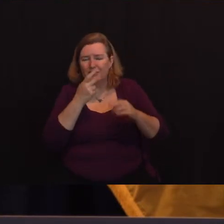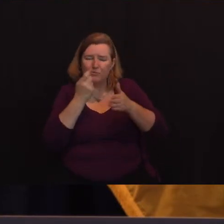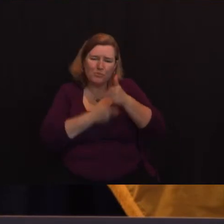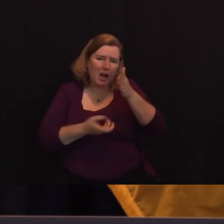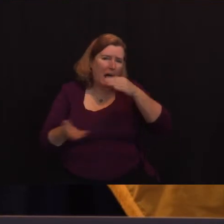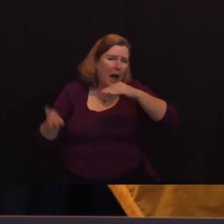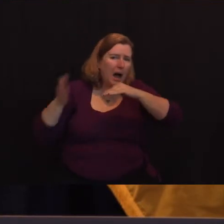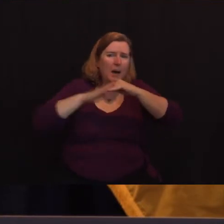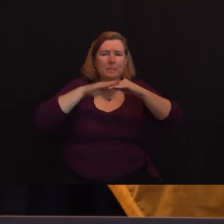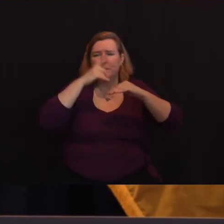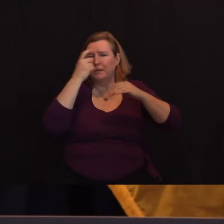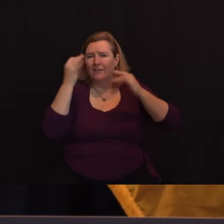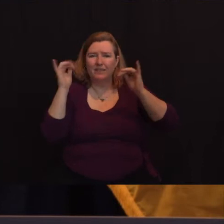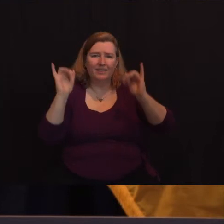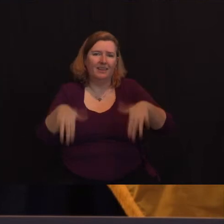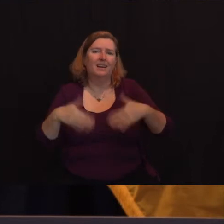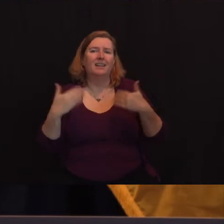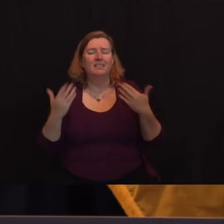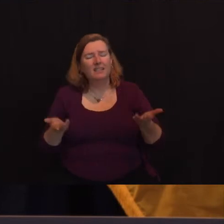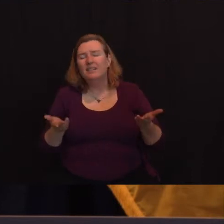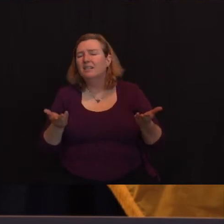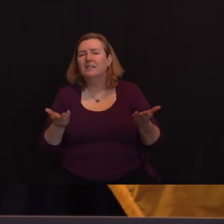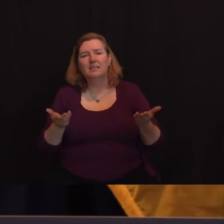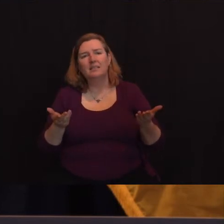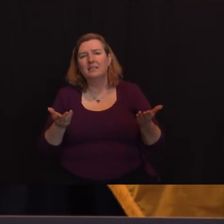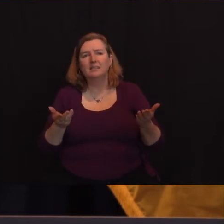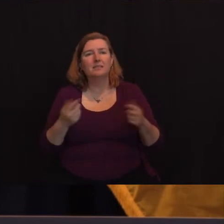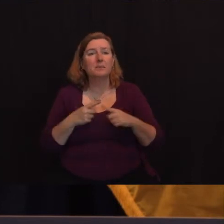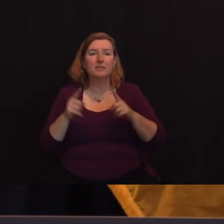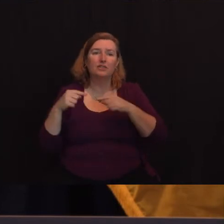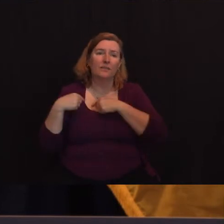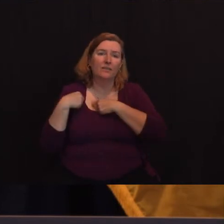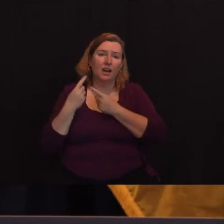reason. But at the moment, at least, we don't have a supply